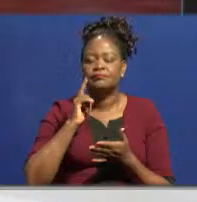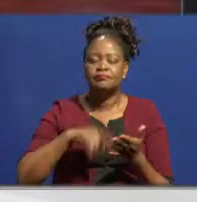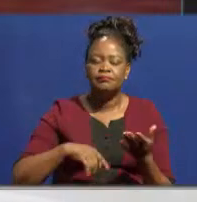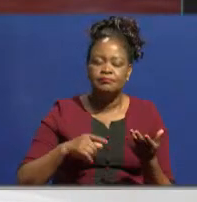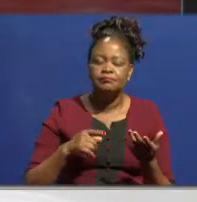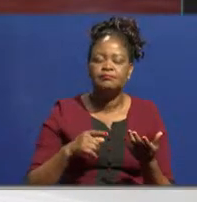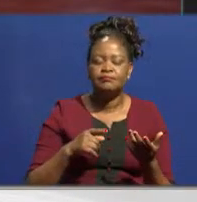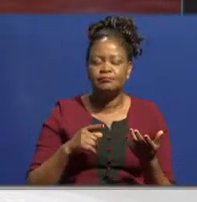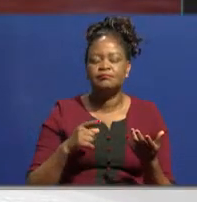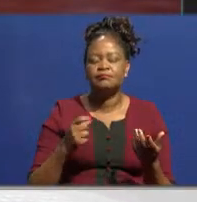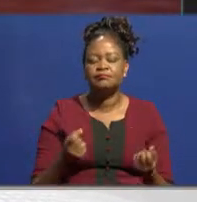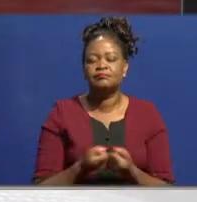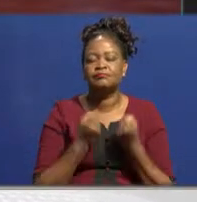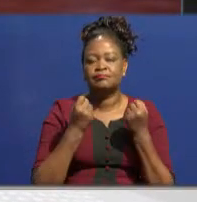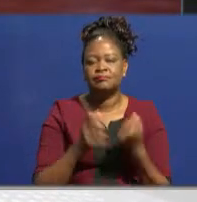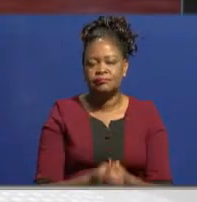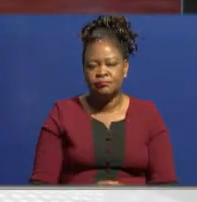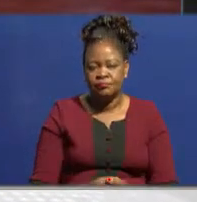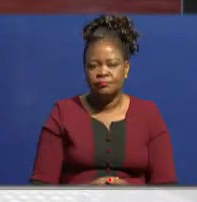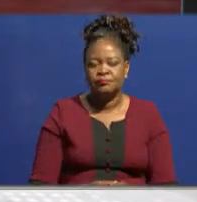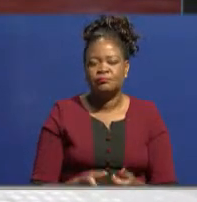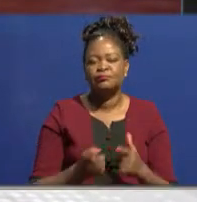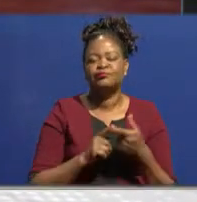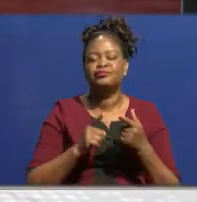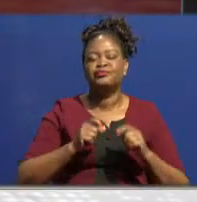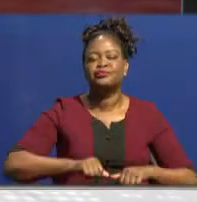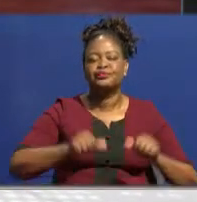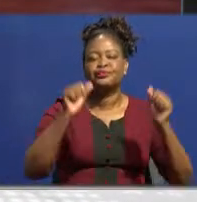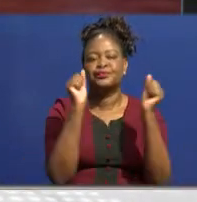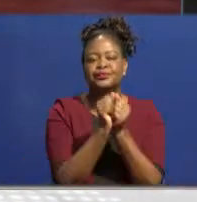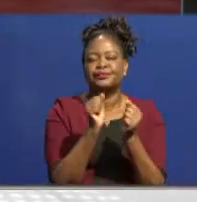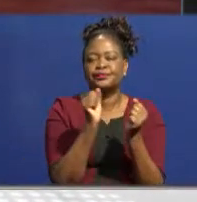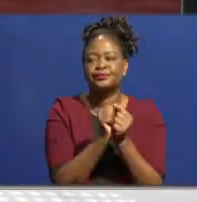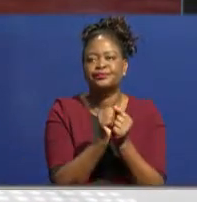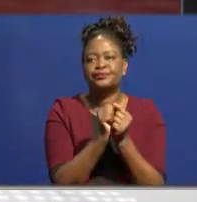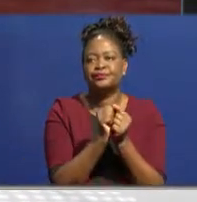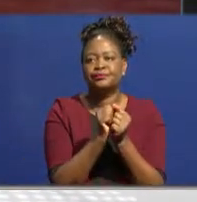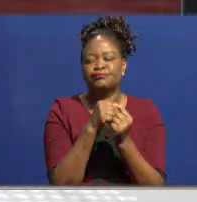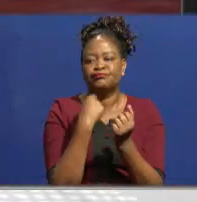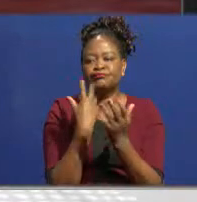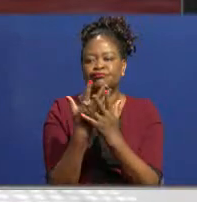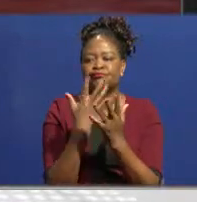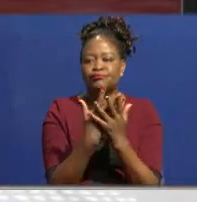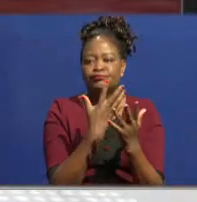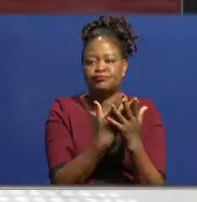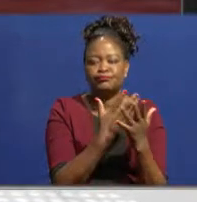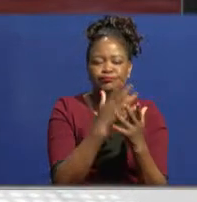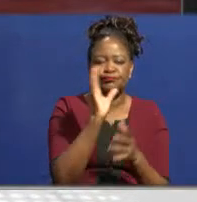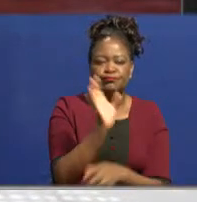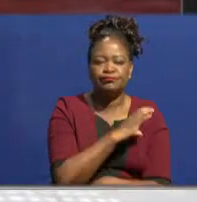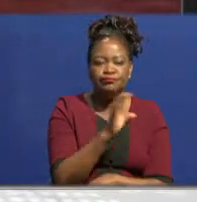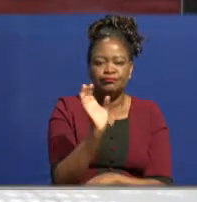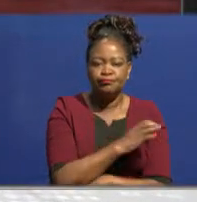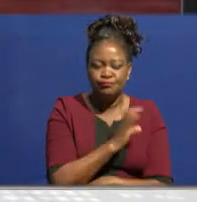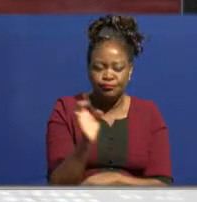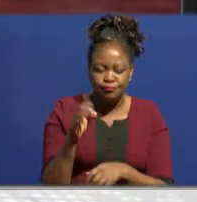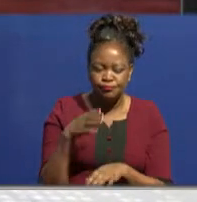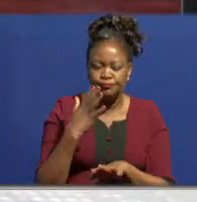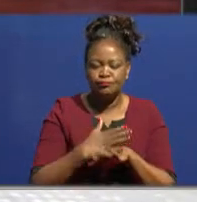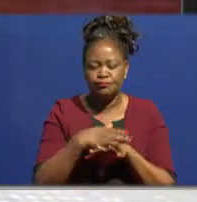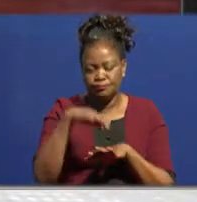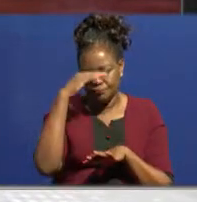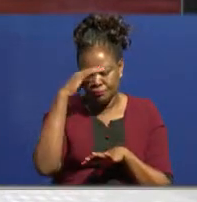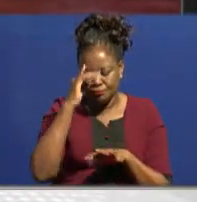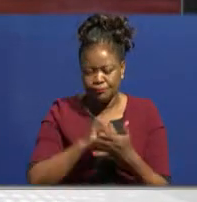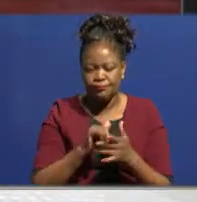that. And also we are continuing with the crackdown on illicit alcohol and drug abuse in the country that has been